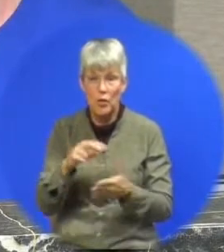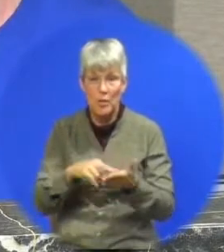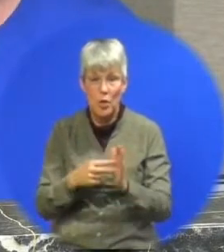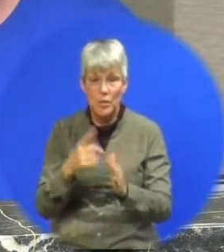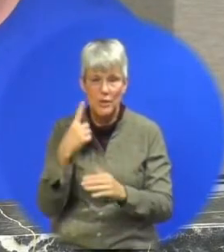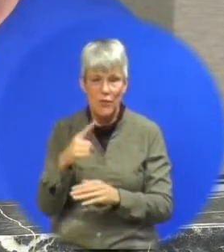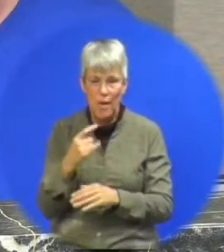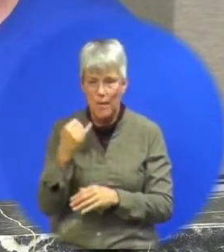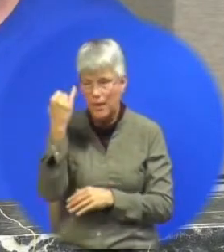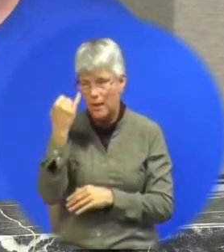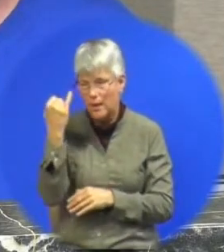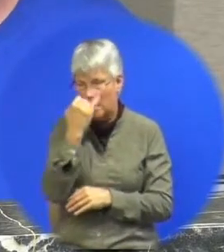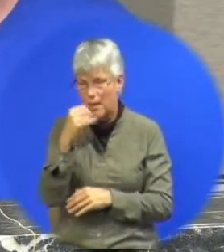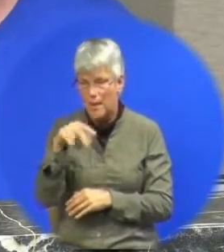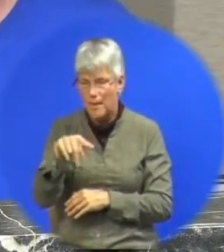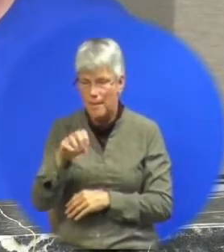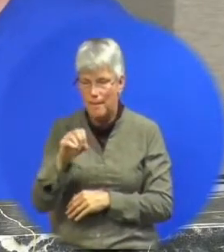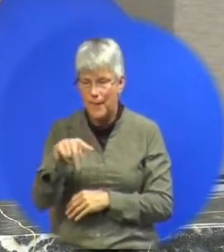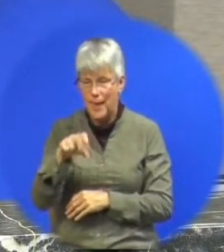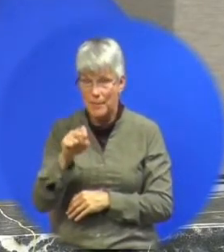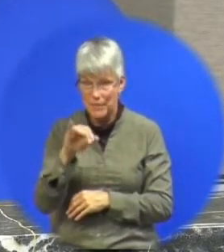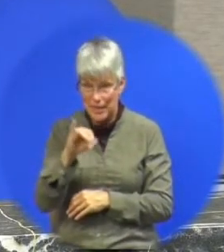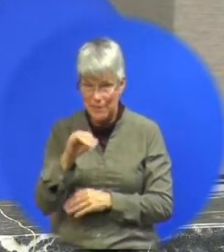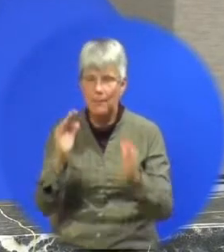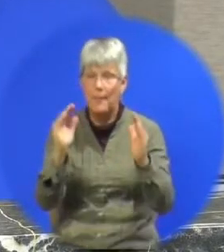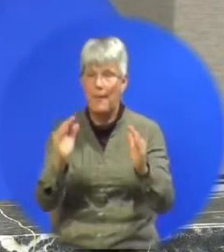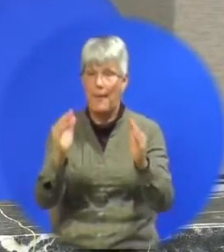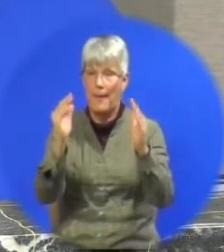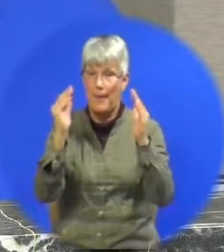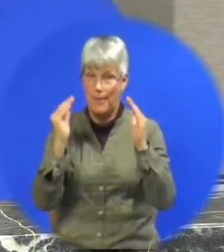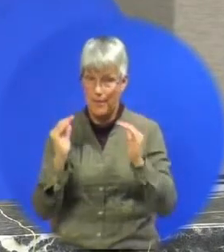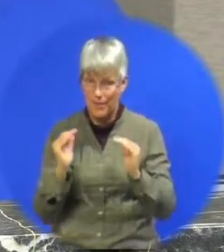Pepsi. And finally,